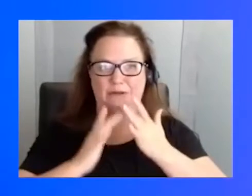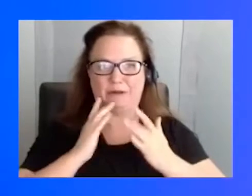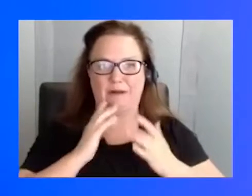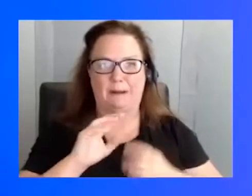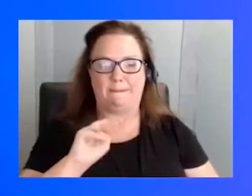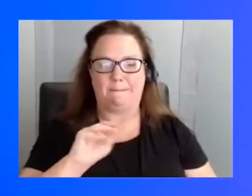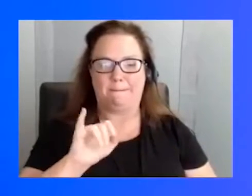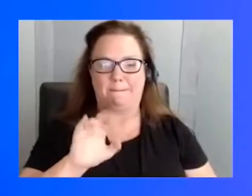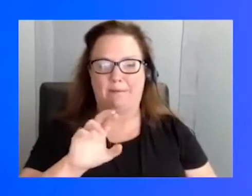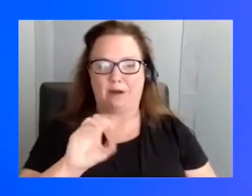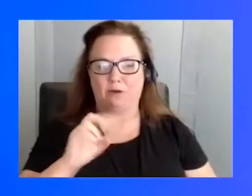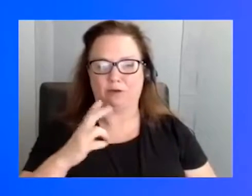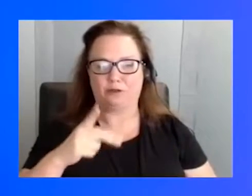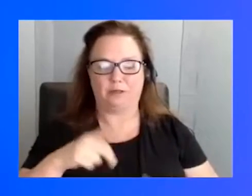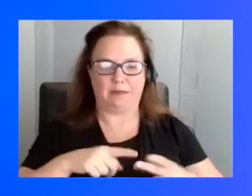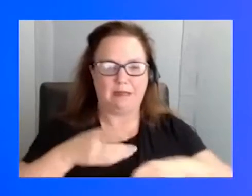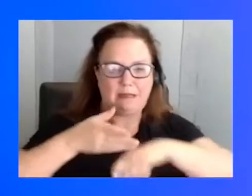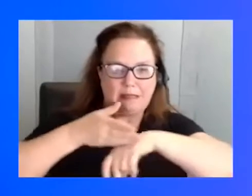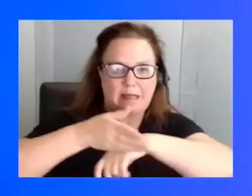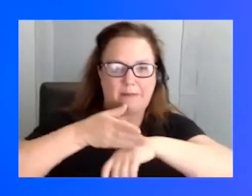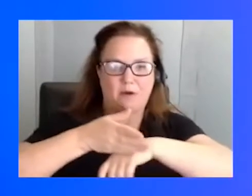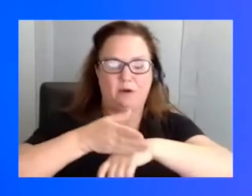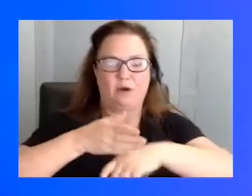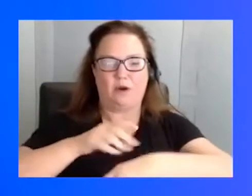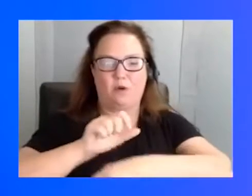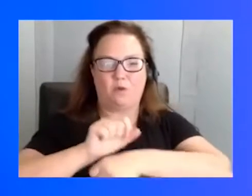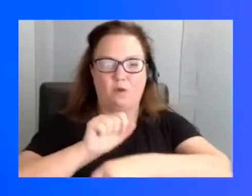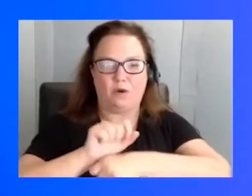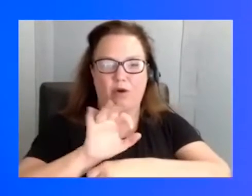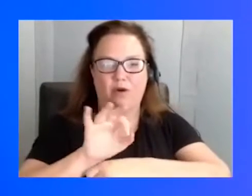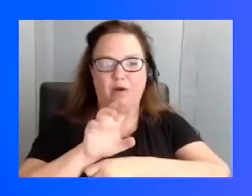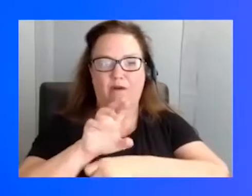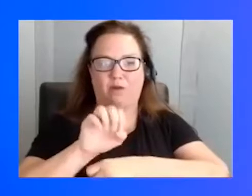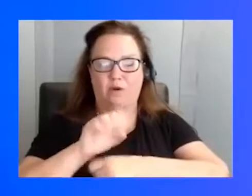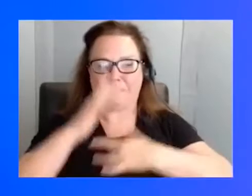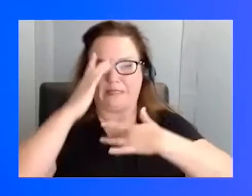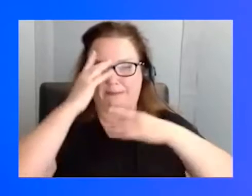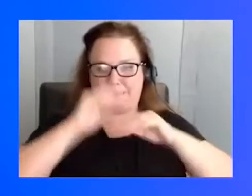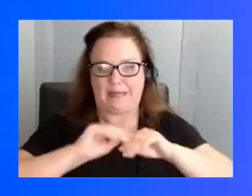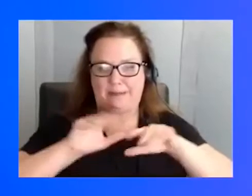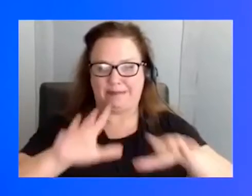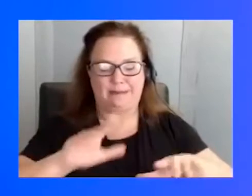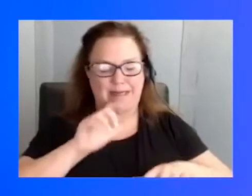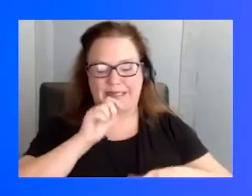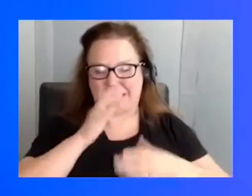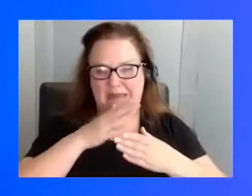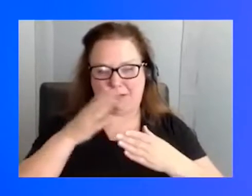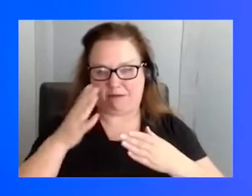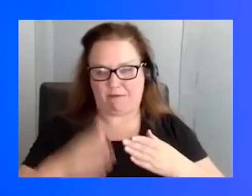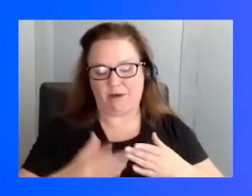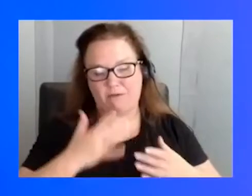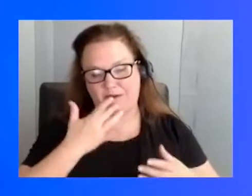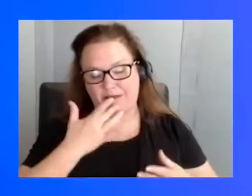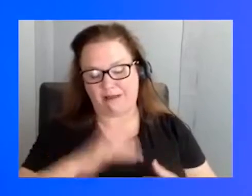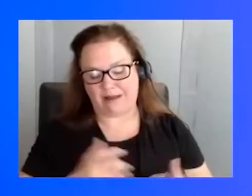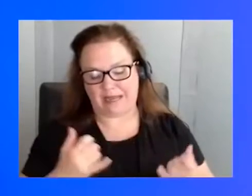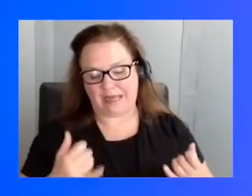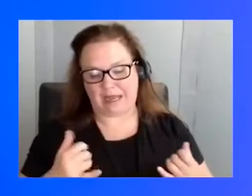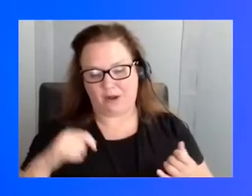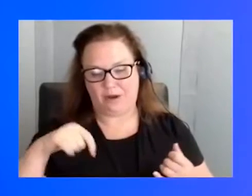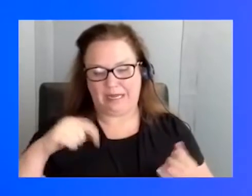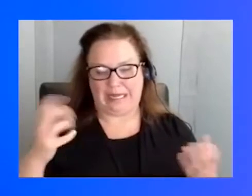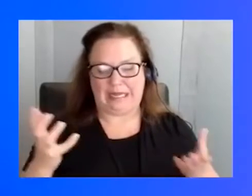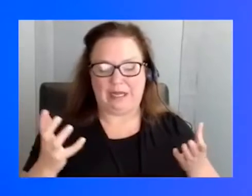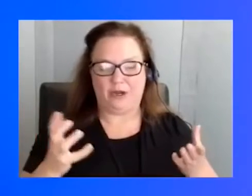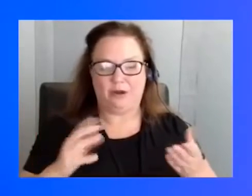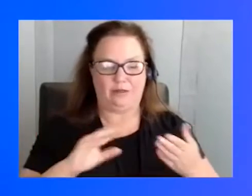and lumber prices increasing, workforce shortages. So the pandemic is not over. We are very fortunate right here in that the number